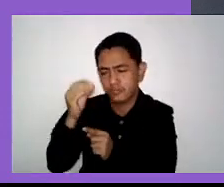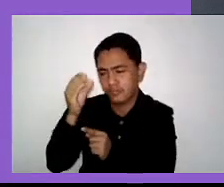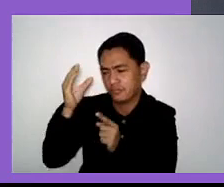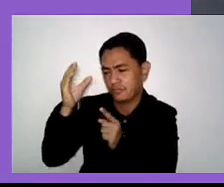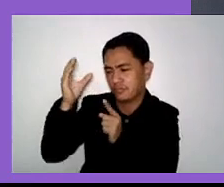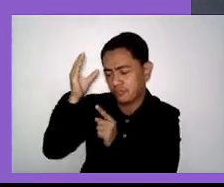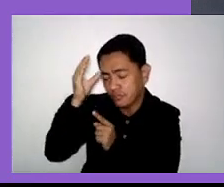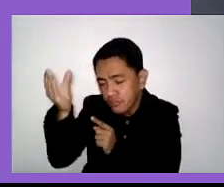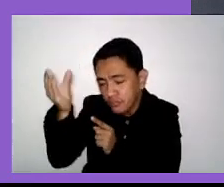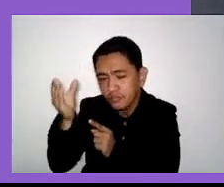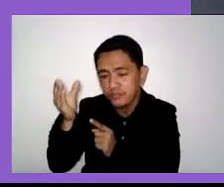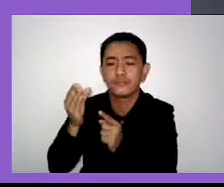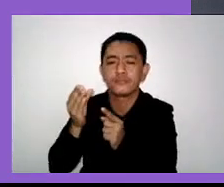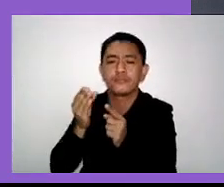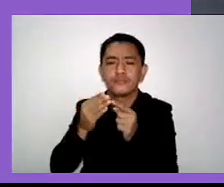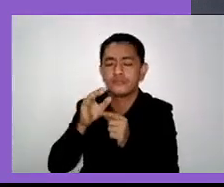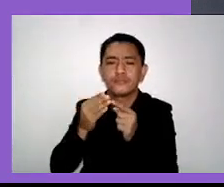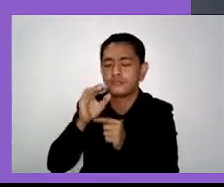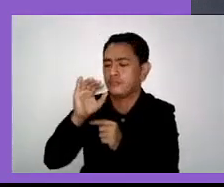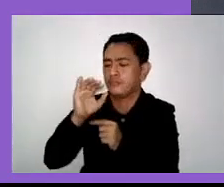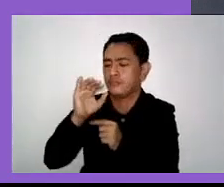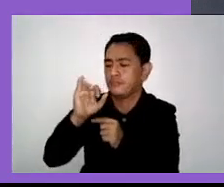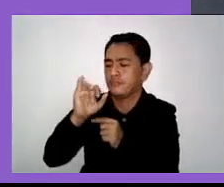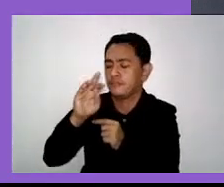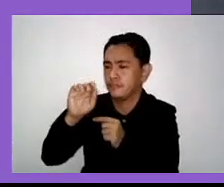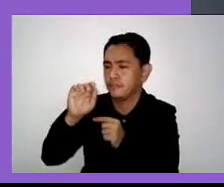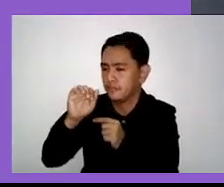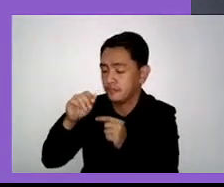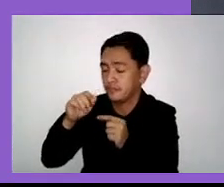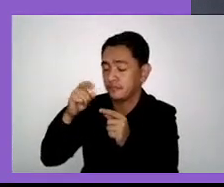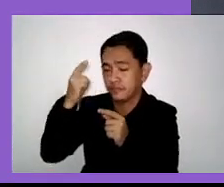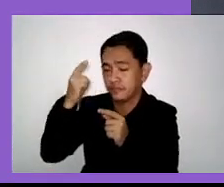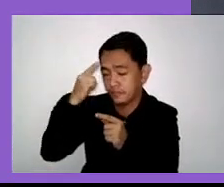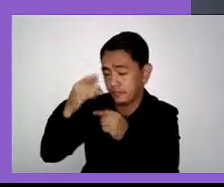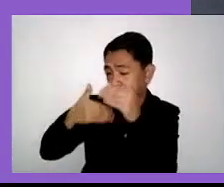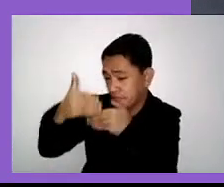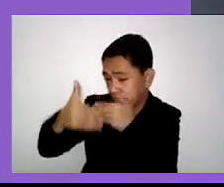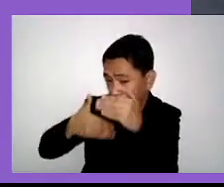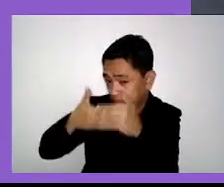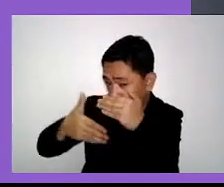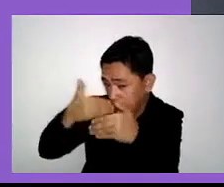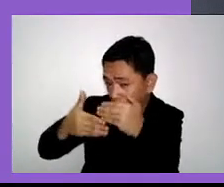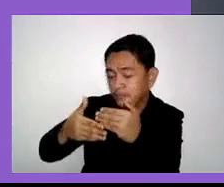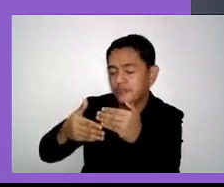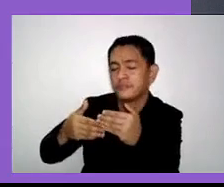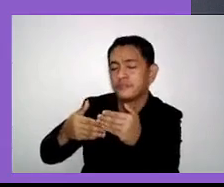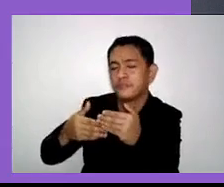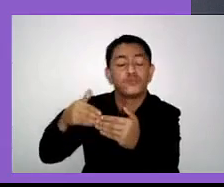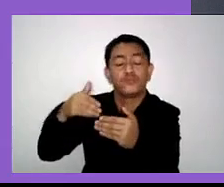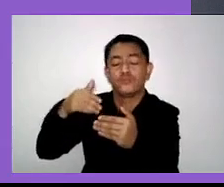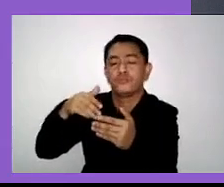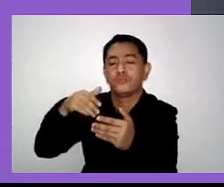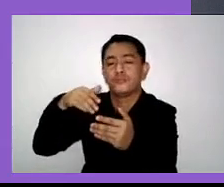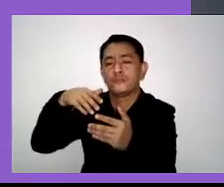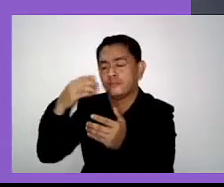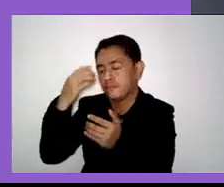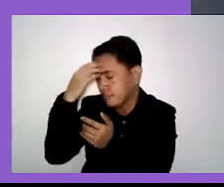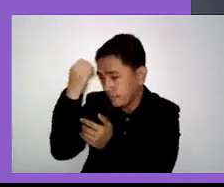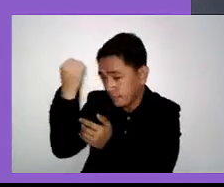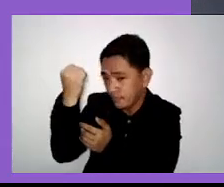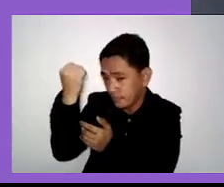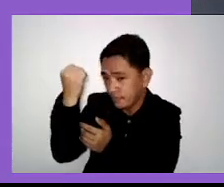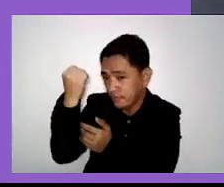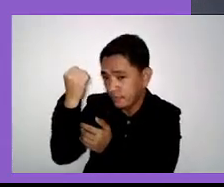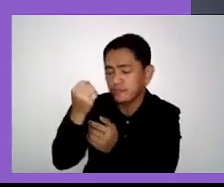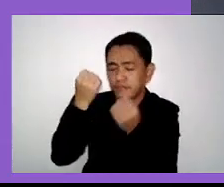inferential thinking process. Providing an explanation was also difficult since the learner's grasp of the numerous key terms in the